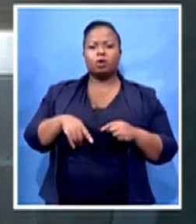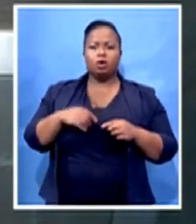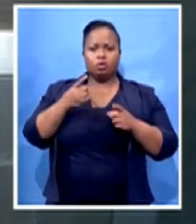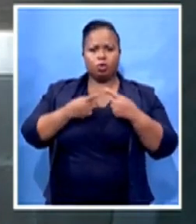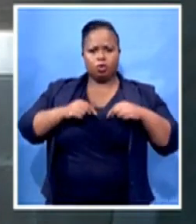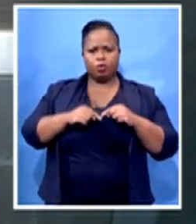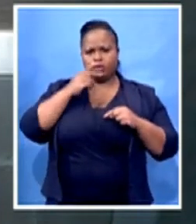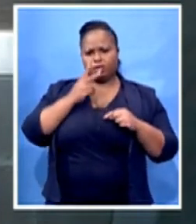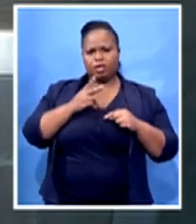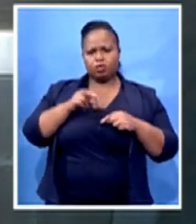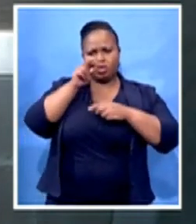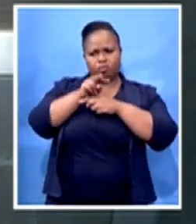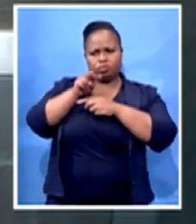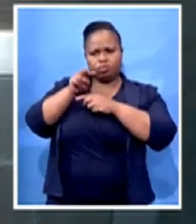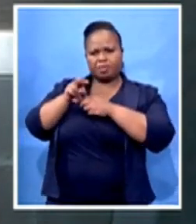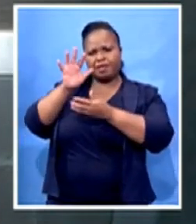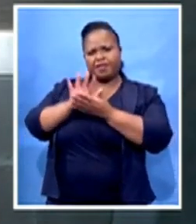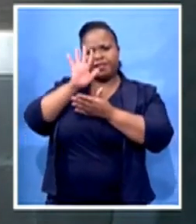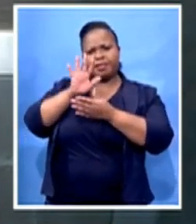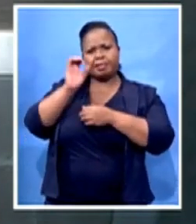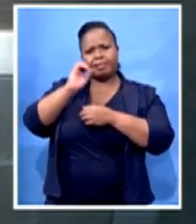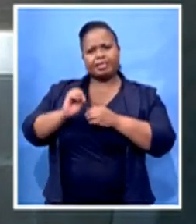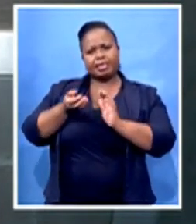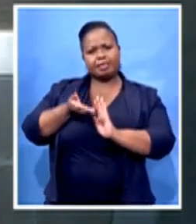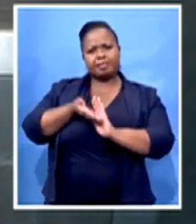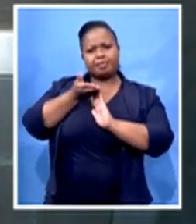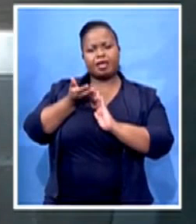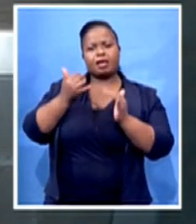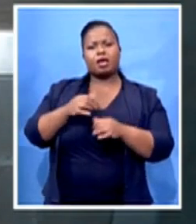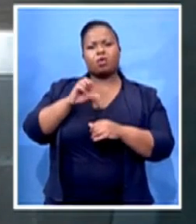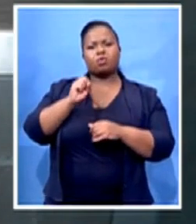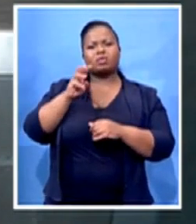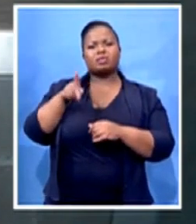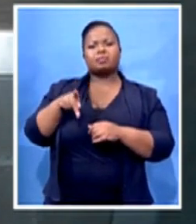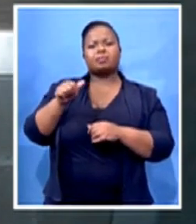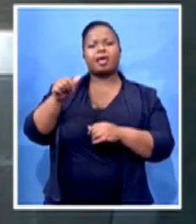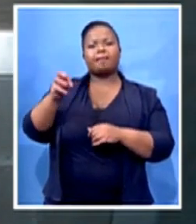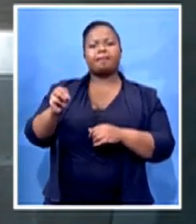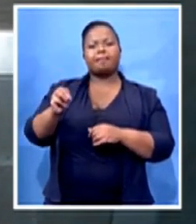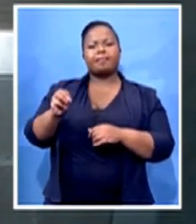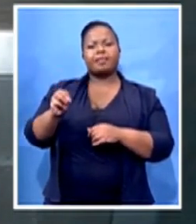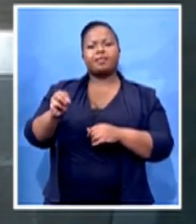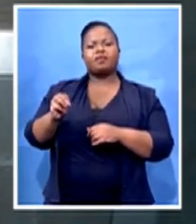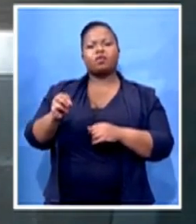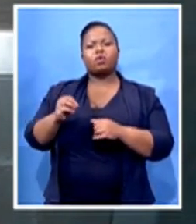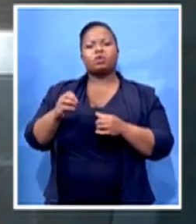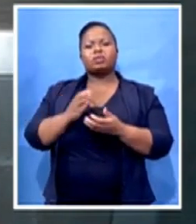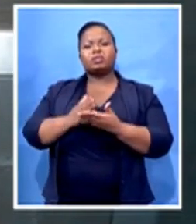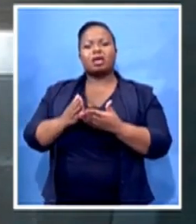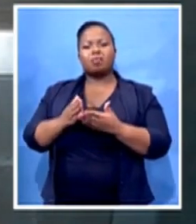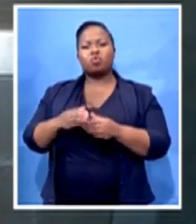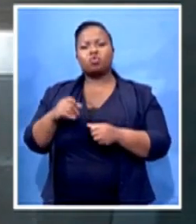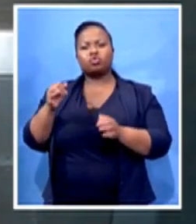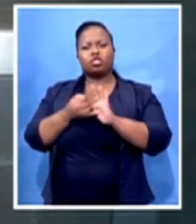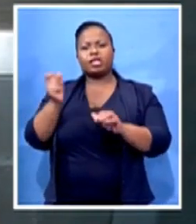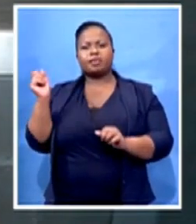15% increase in spam, right? So what this actually is cyber criminals, cyber hackers,